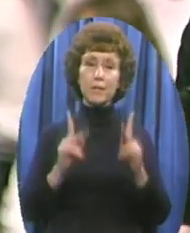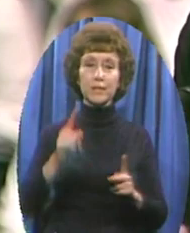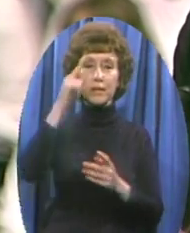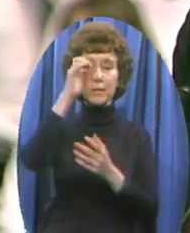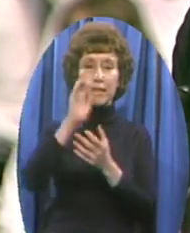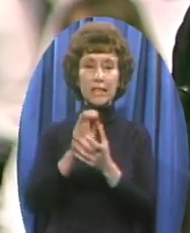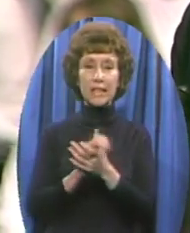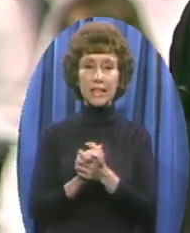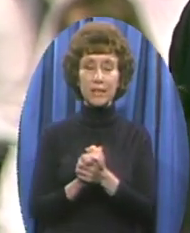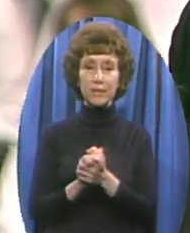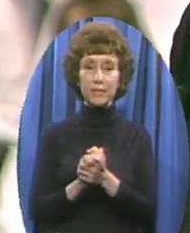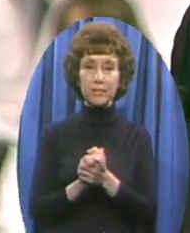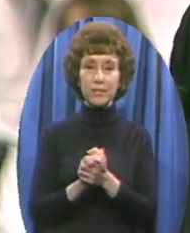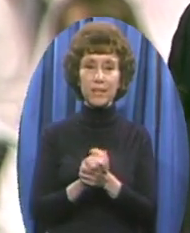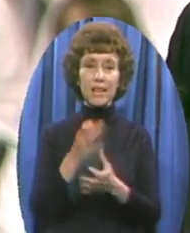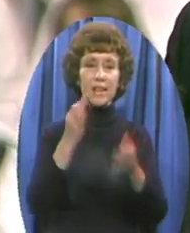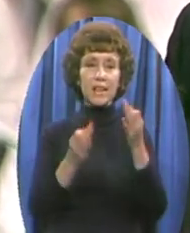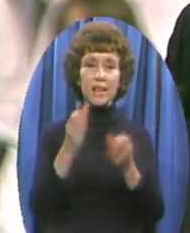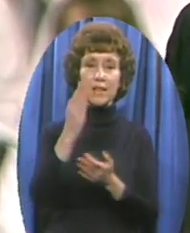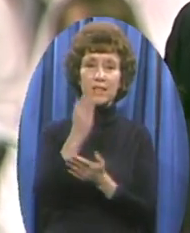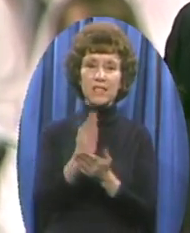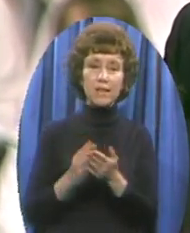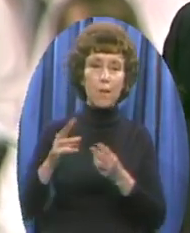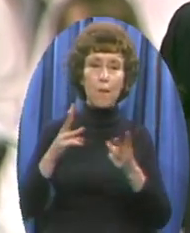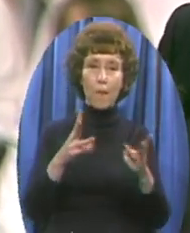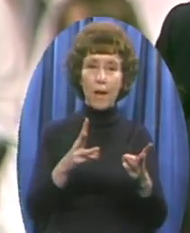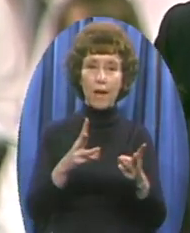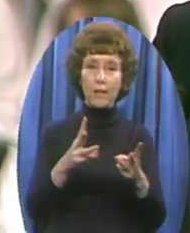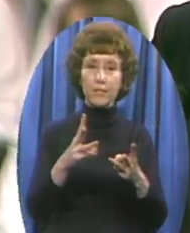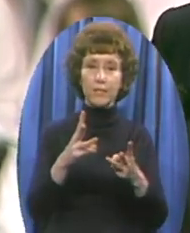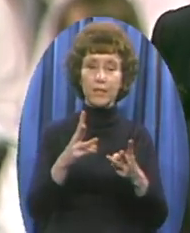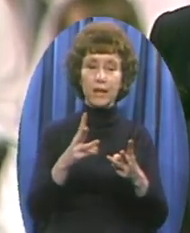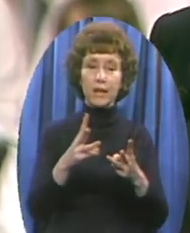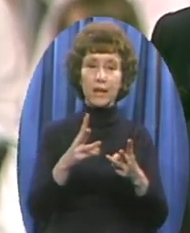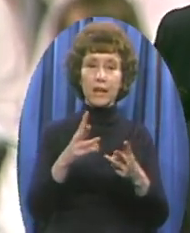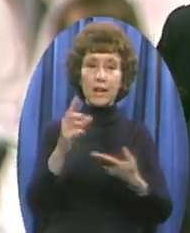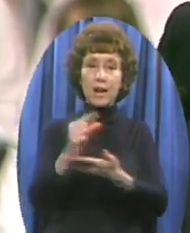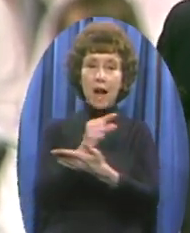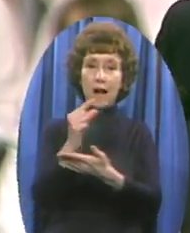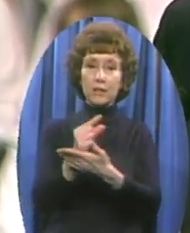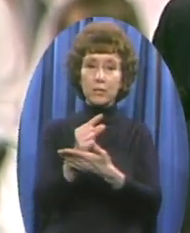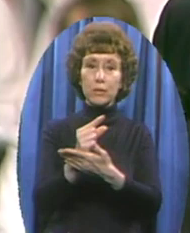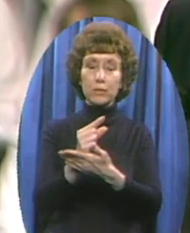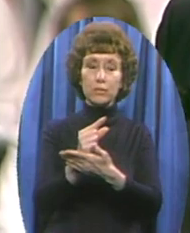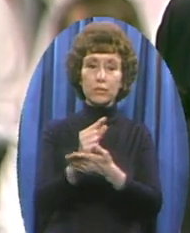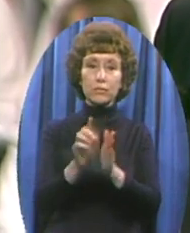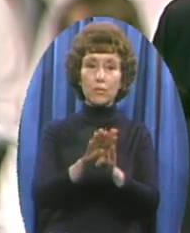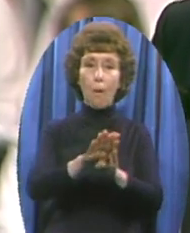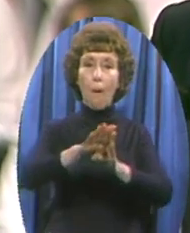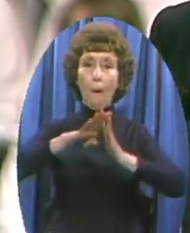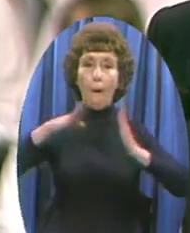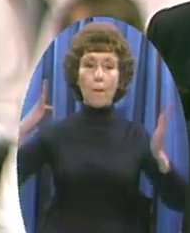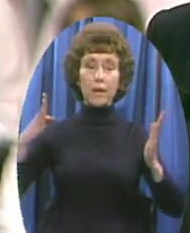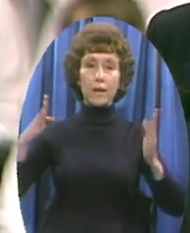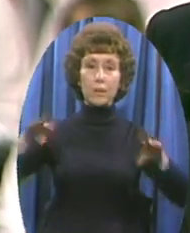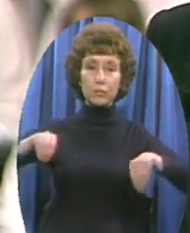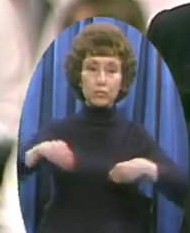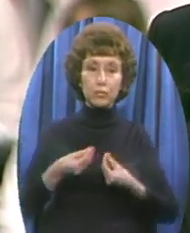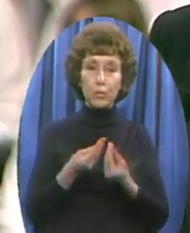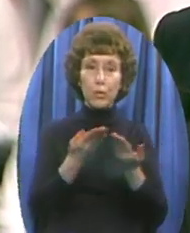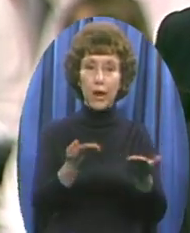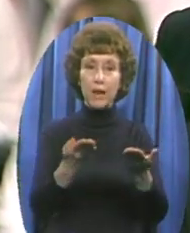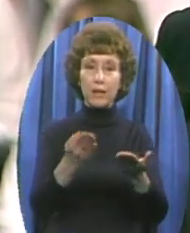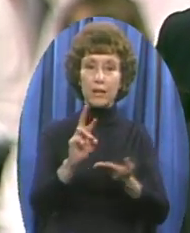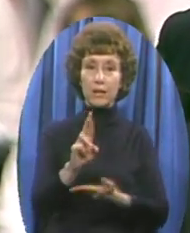that if somehow the gospel doors were opened in Russia and Red China and Cuba, and missionaries and preachers could go in,